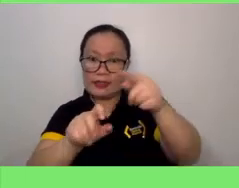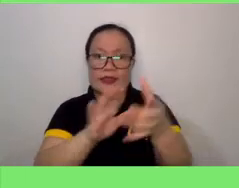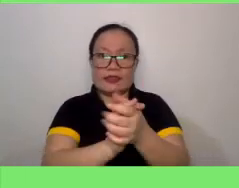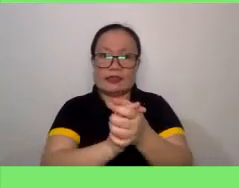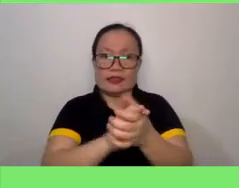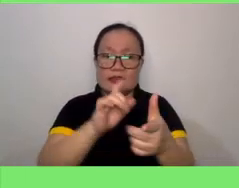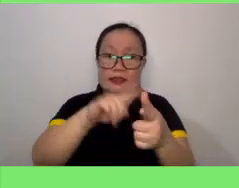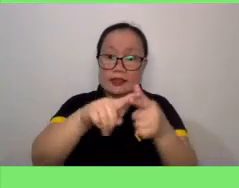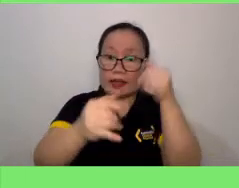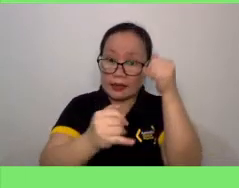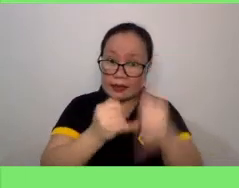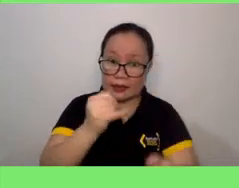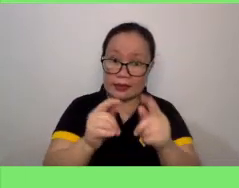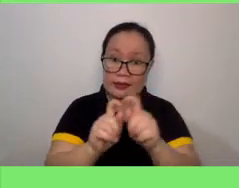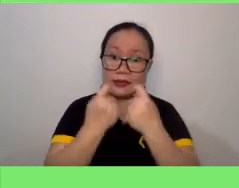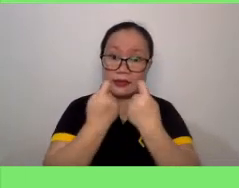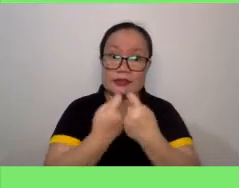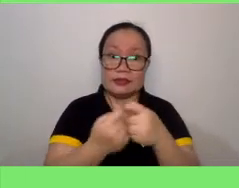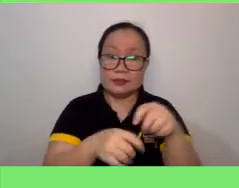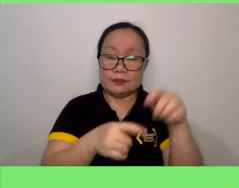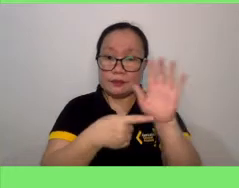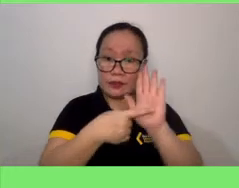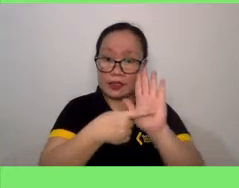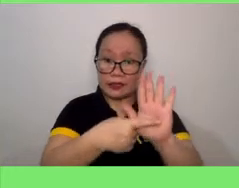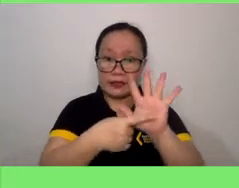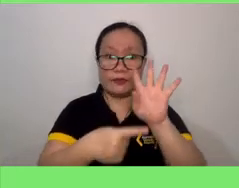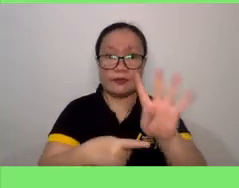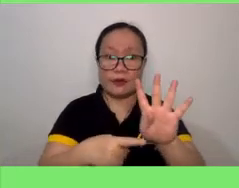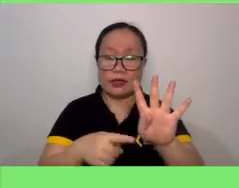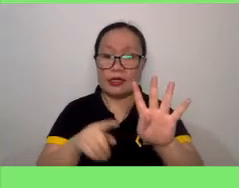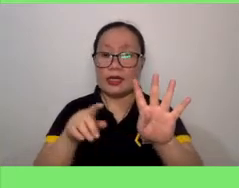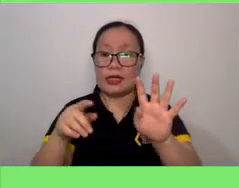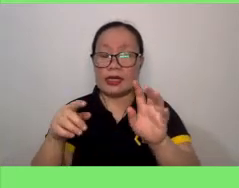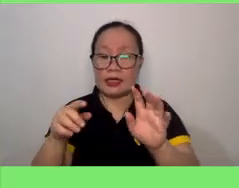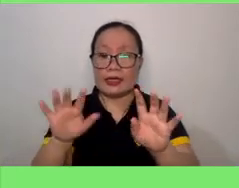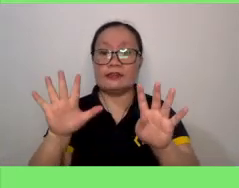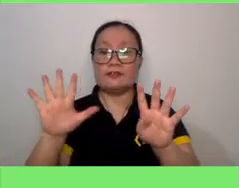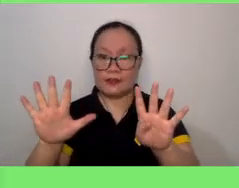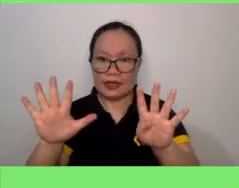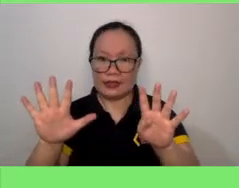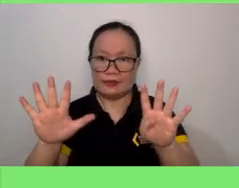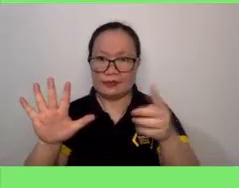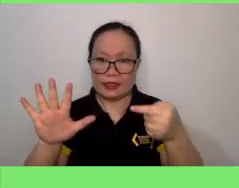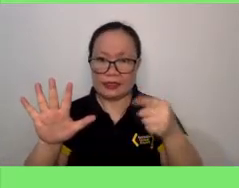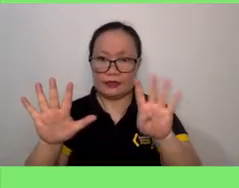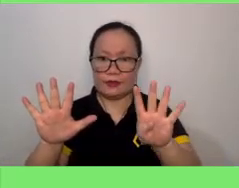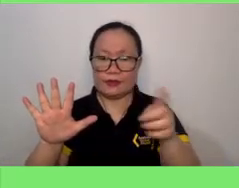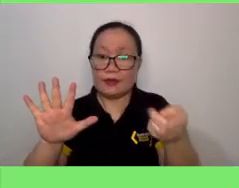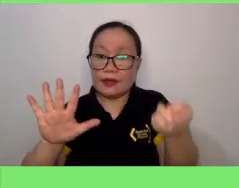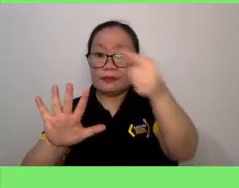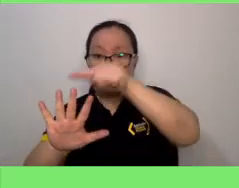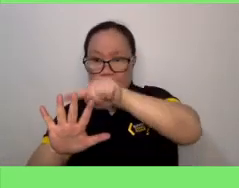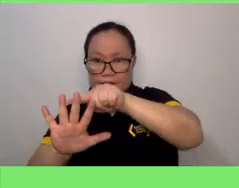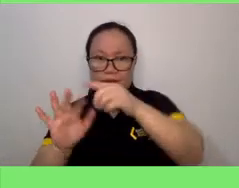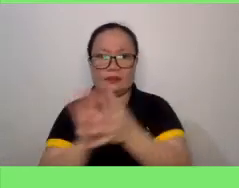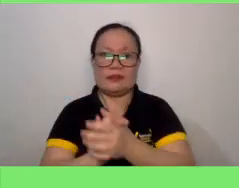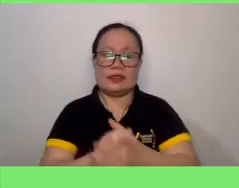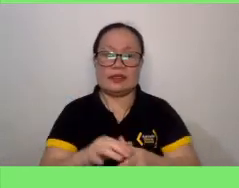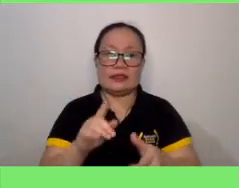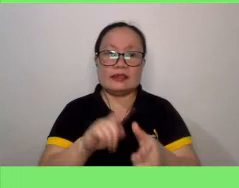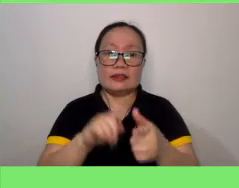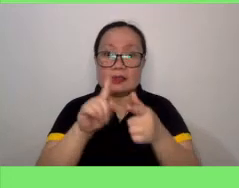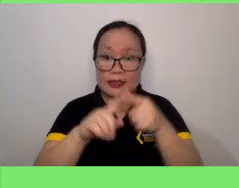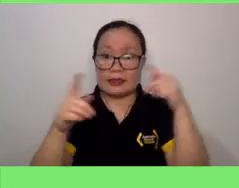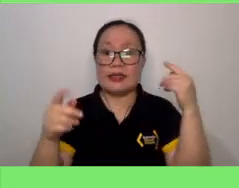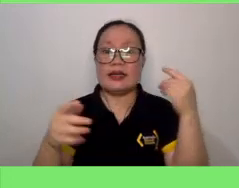yung last term natin, parehong second term. Negative 4, positive 5. Okay. And then now, pag nagawa nyo